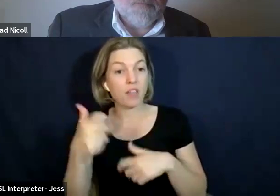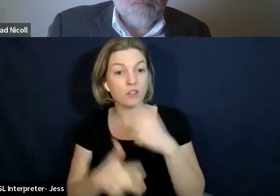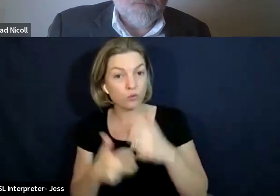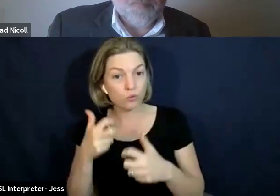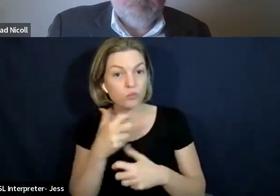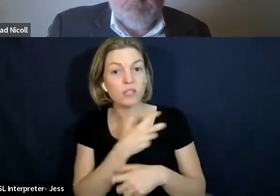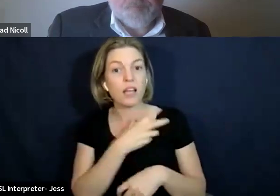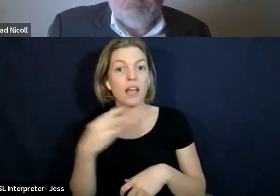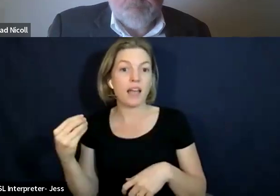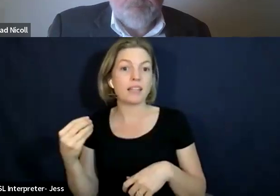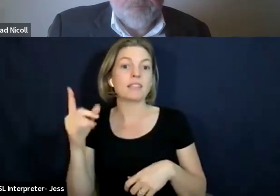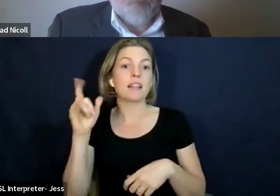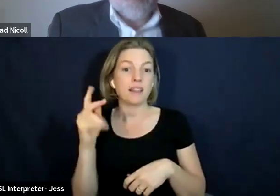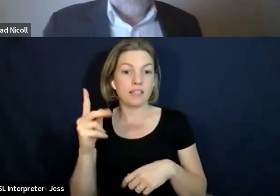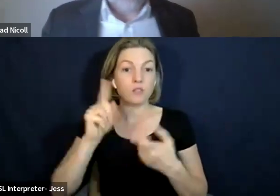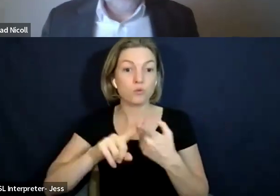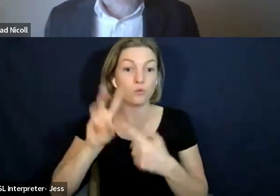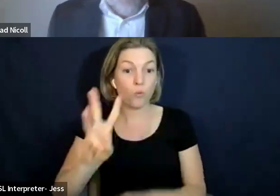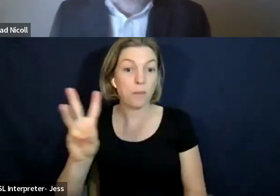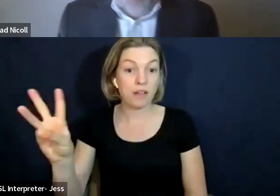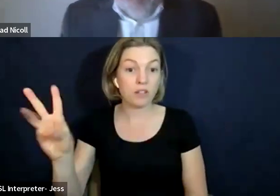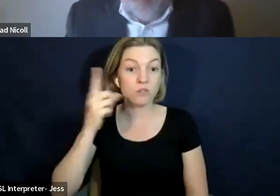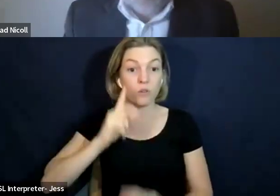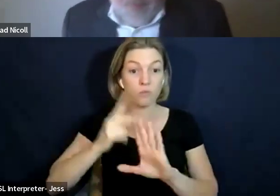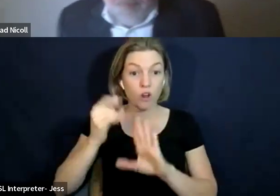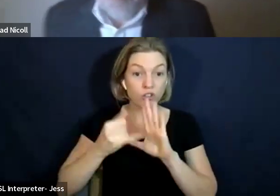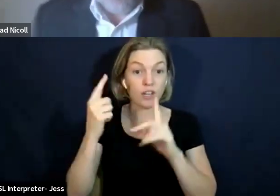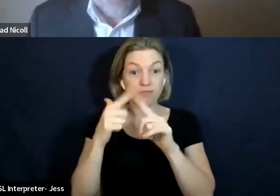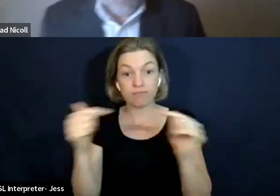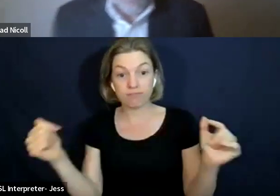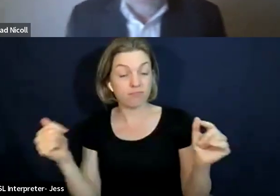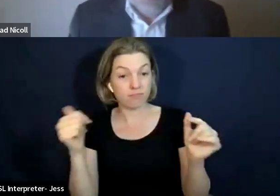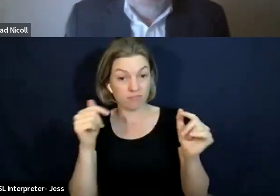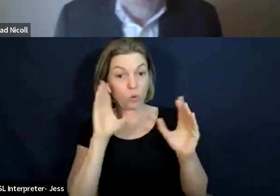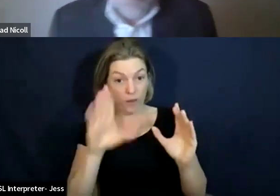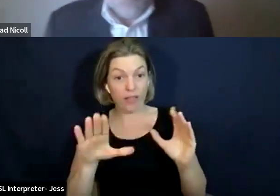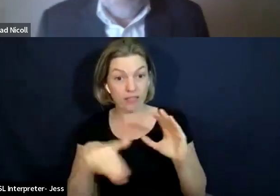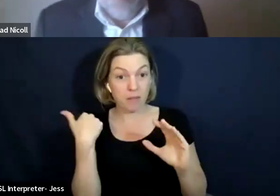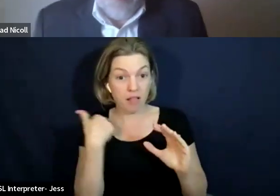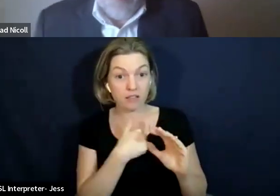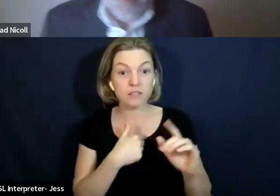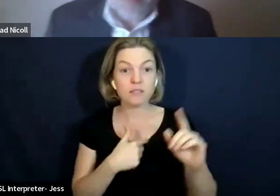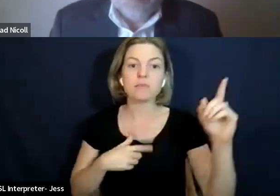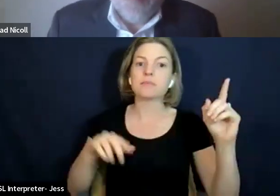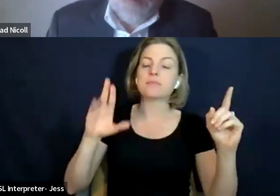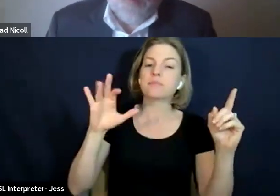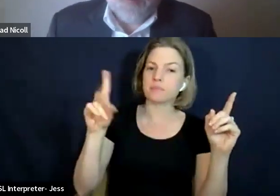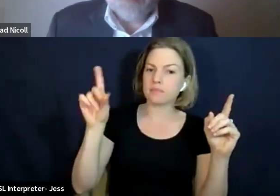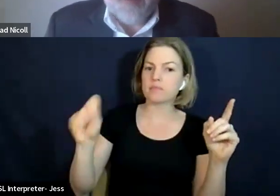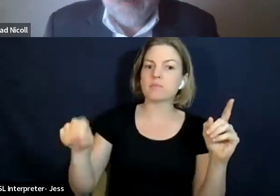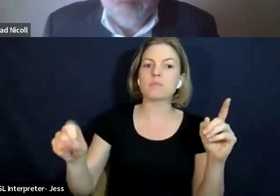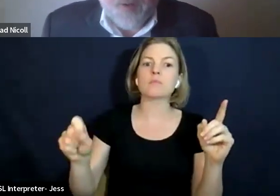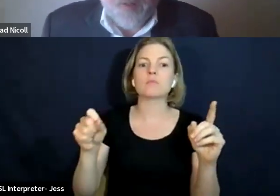the link to the webpage for the project and everything like that? Will that be happening? Yep. We, Ashley,